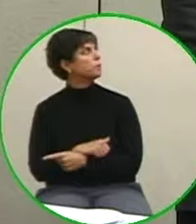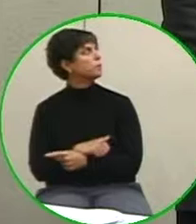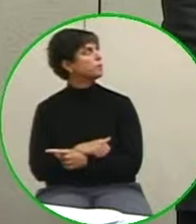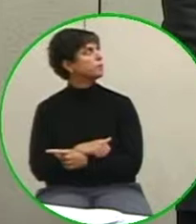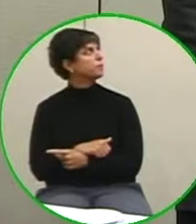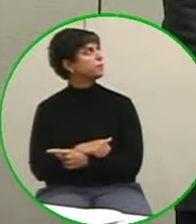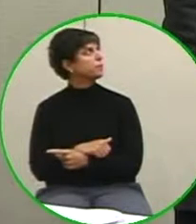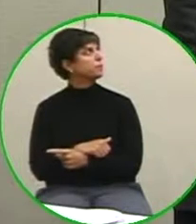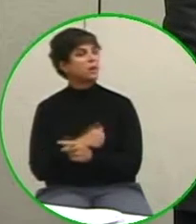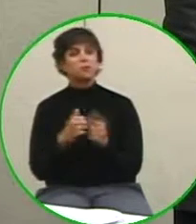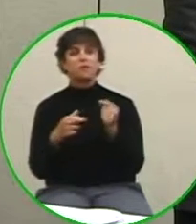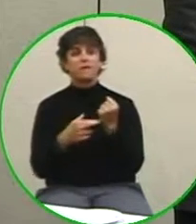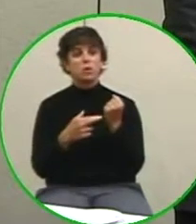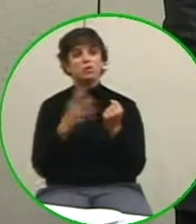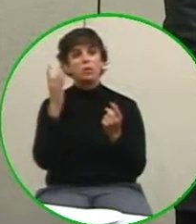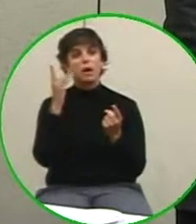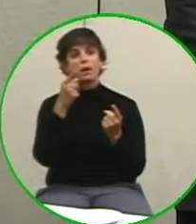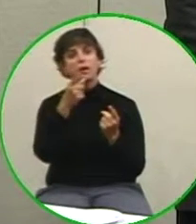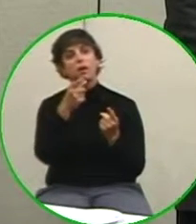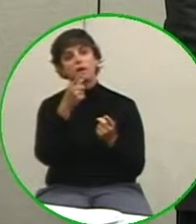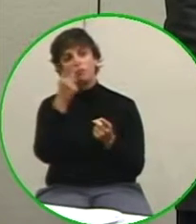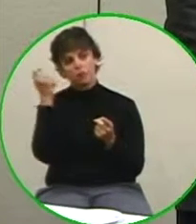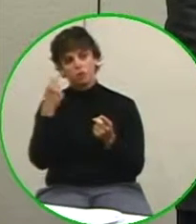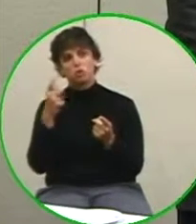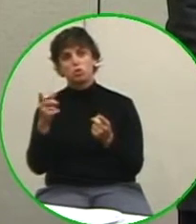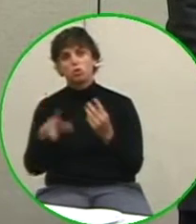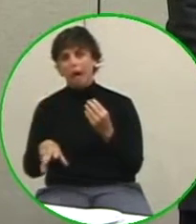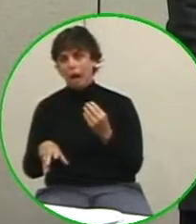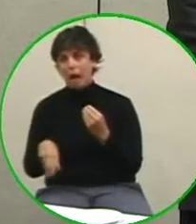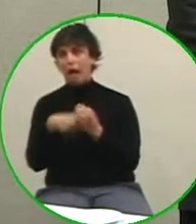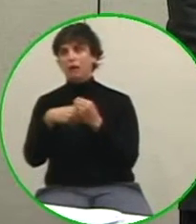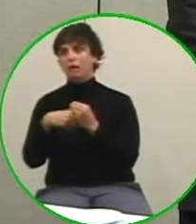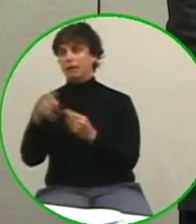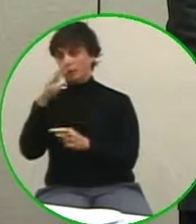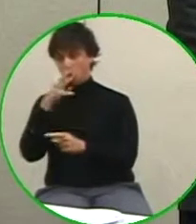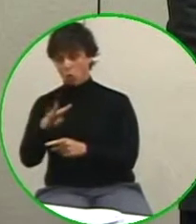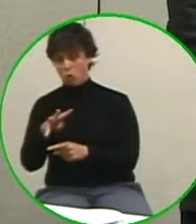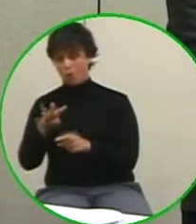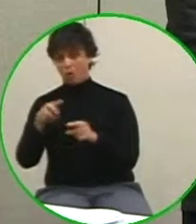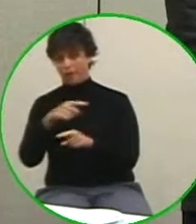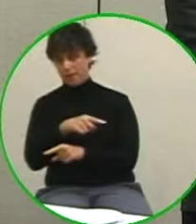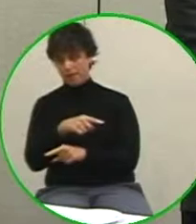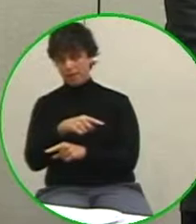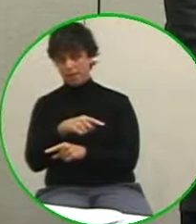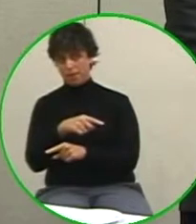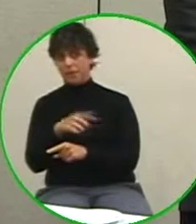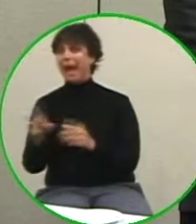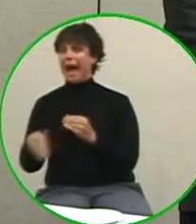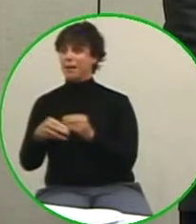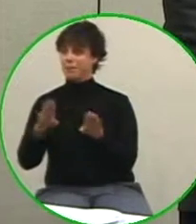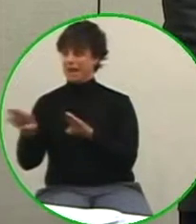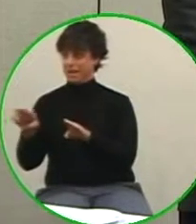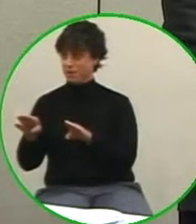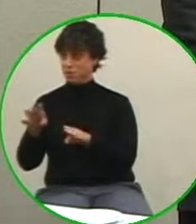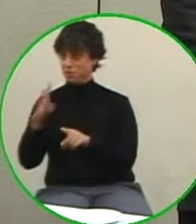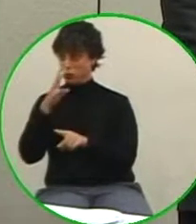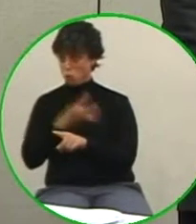It was a reinforcer. Why? Because you added them ignoring to the classroom. They had to add a behavior to make it